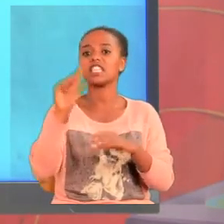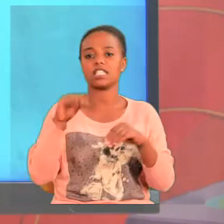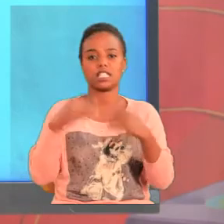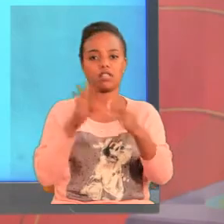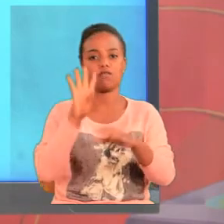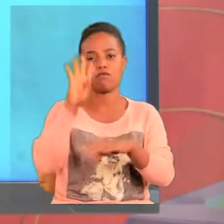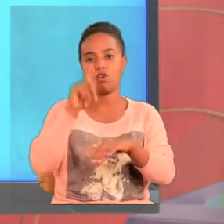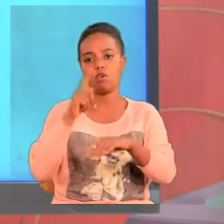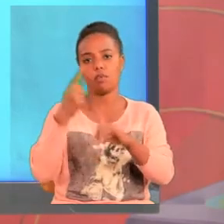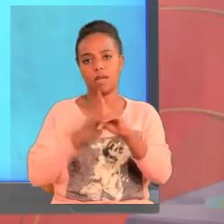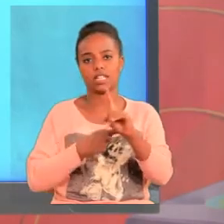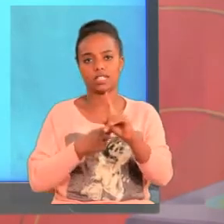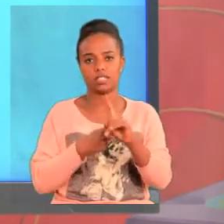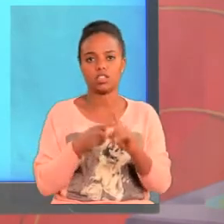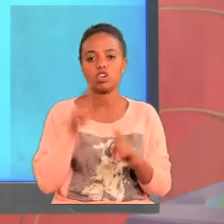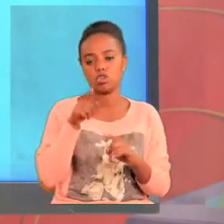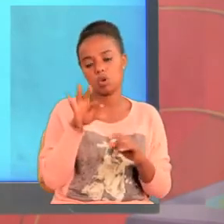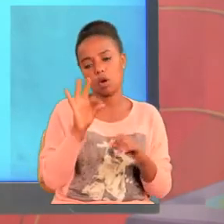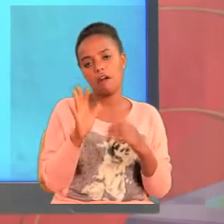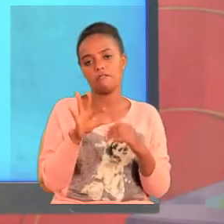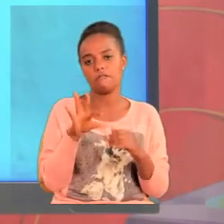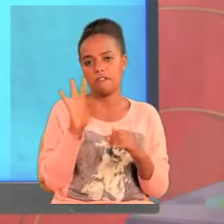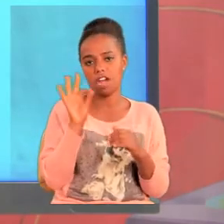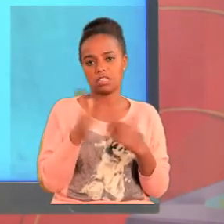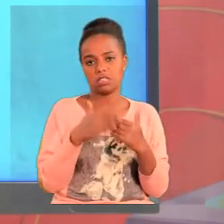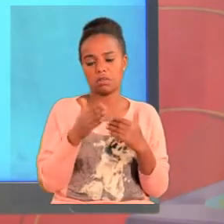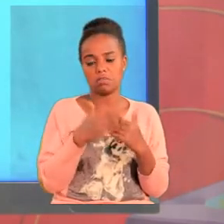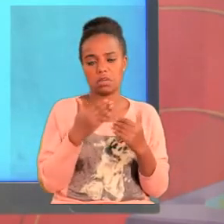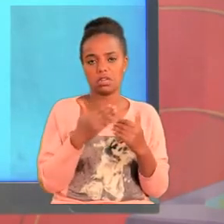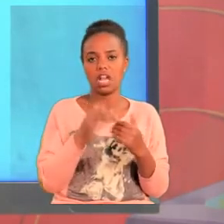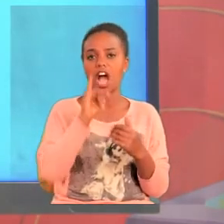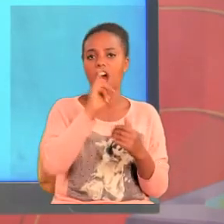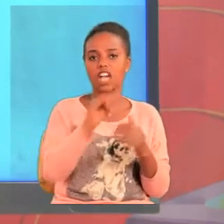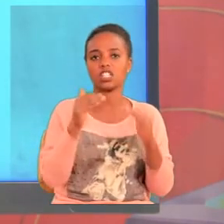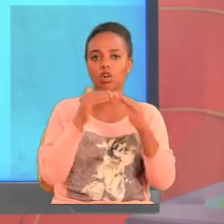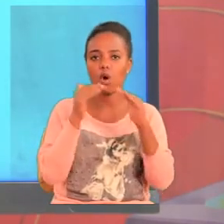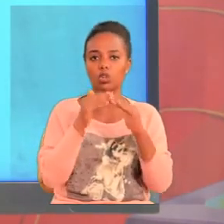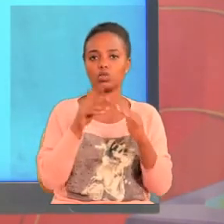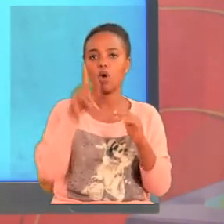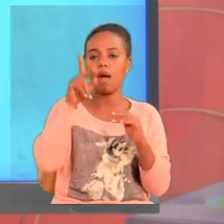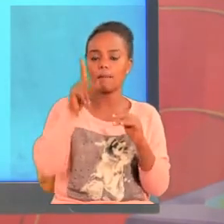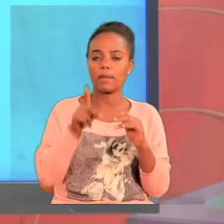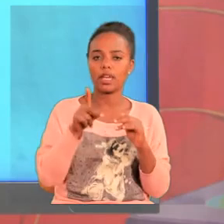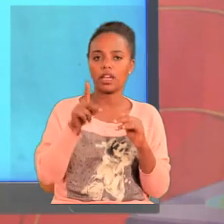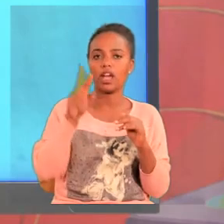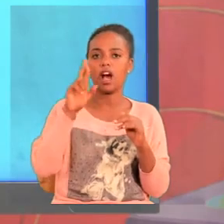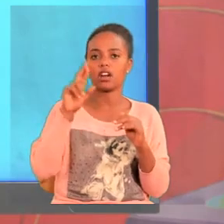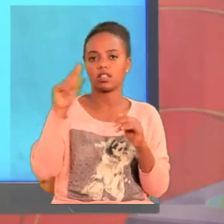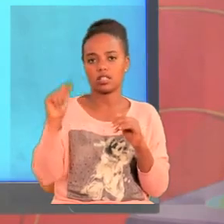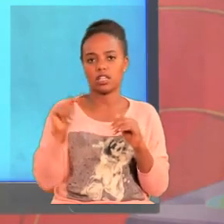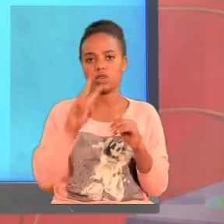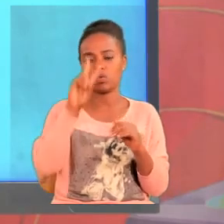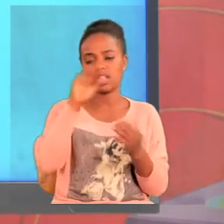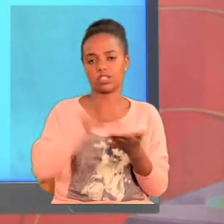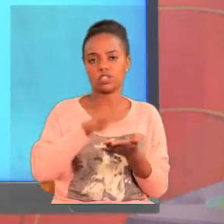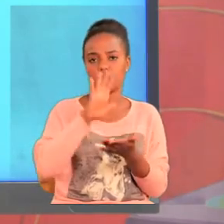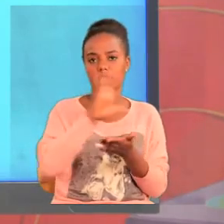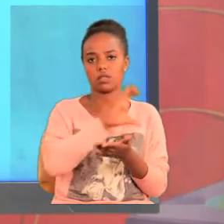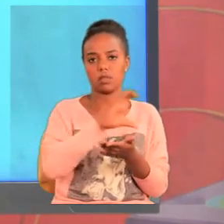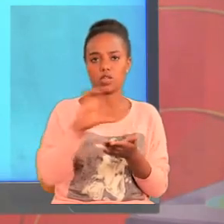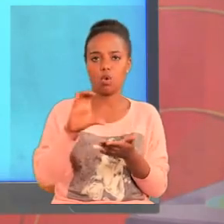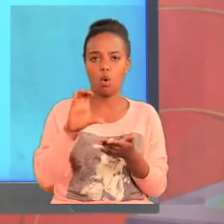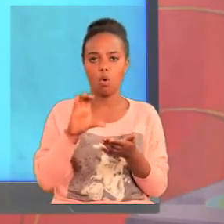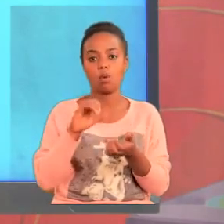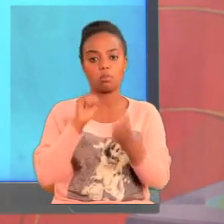can find the simple interest. It is equal to I is equal to P 2,500. No need